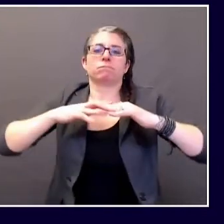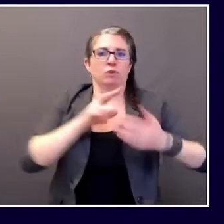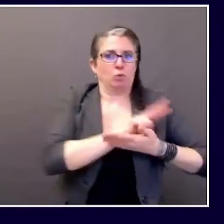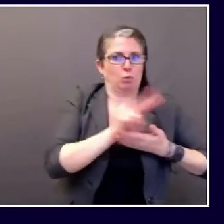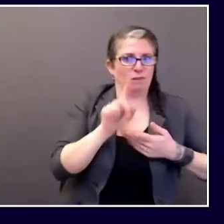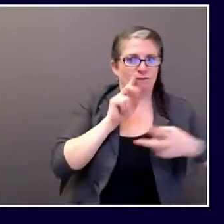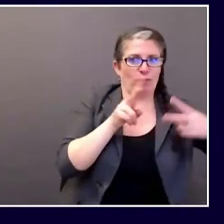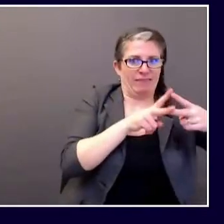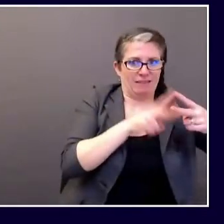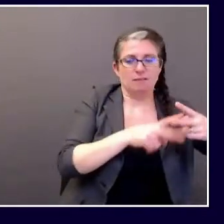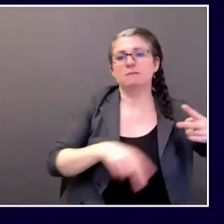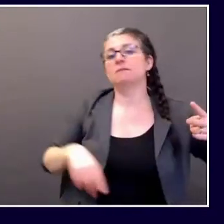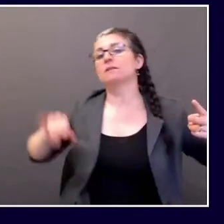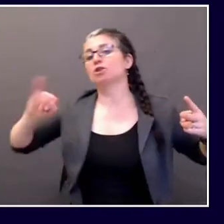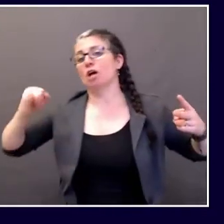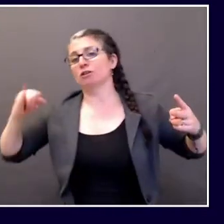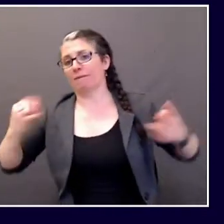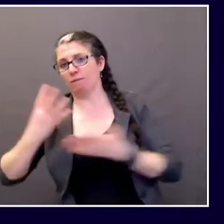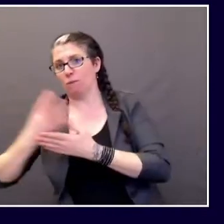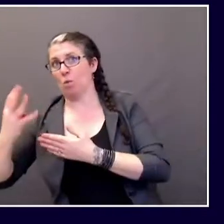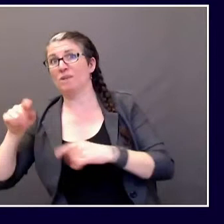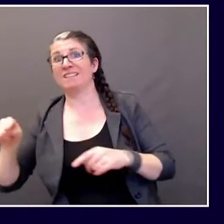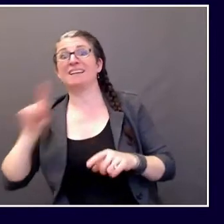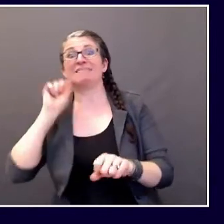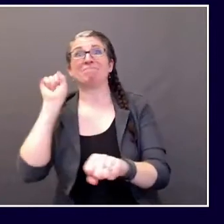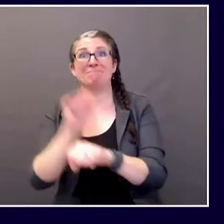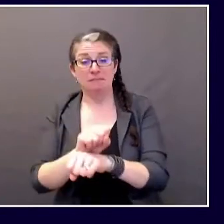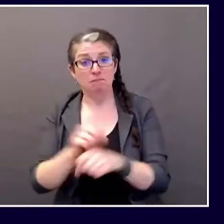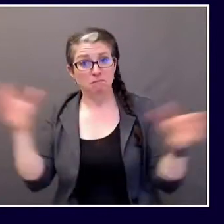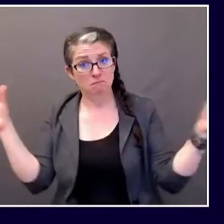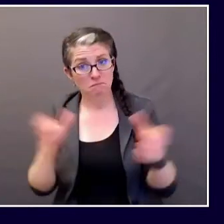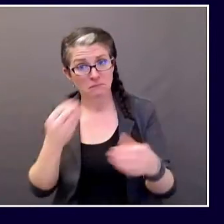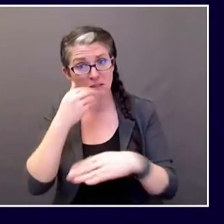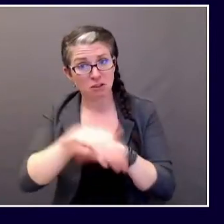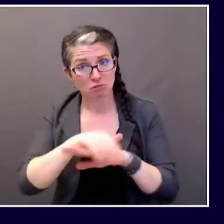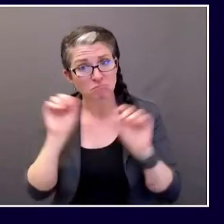myself was not sure where the data landed on this, but after